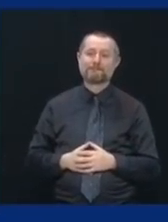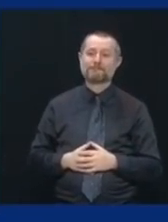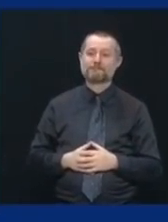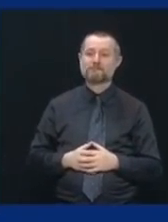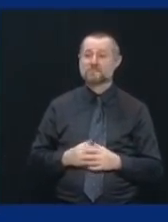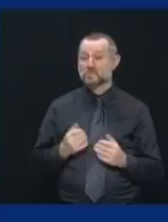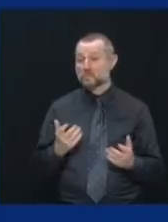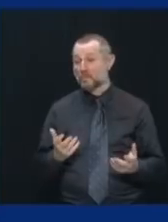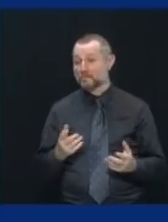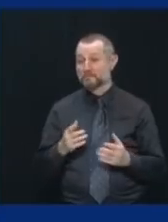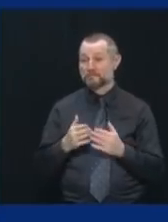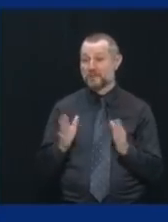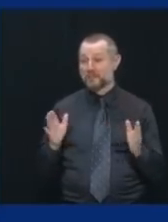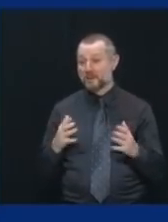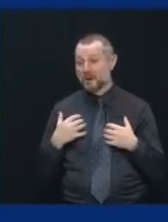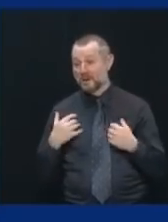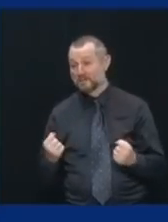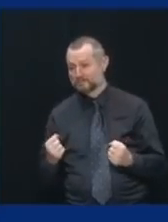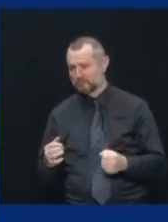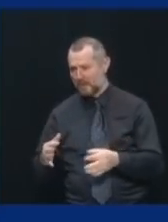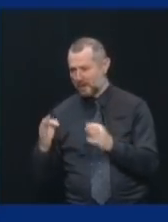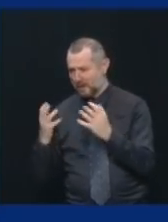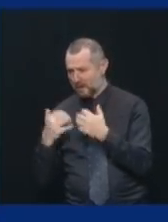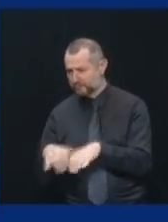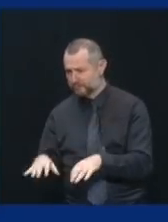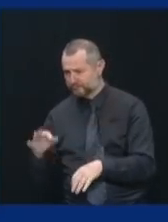from a public health point of view and a